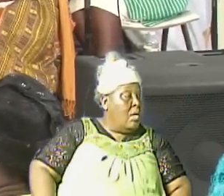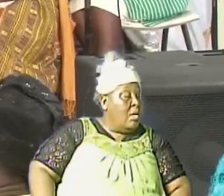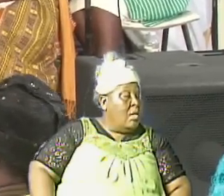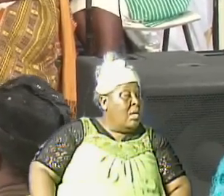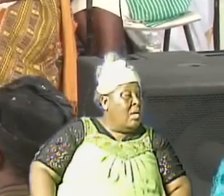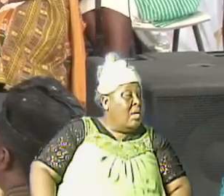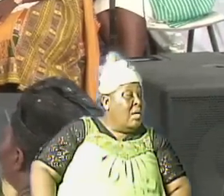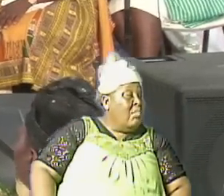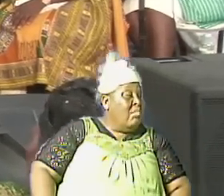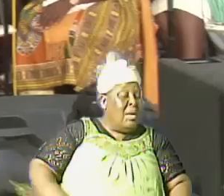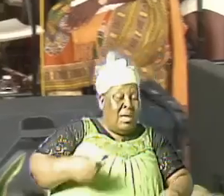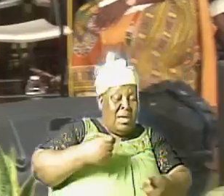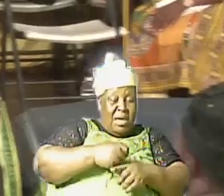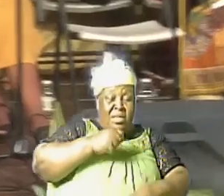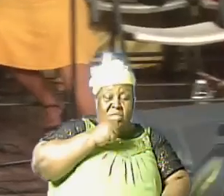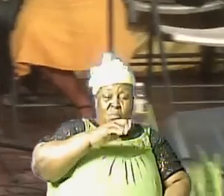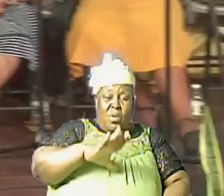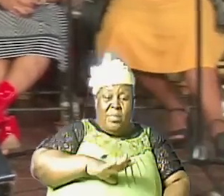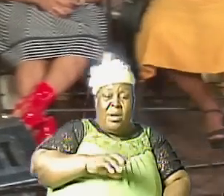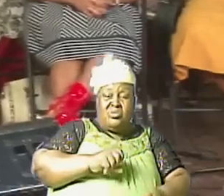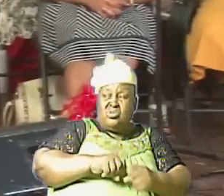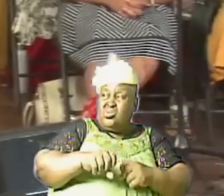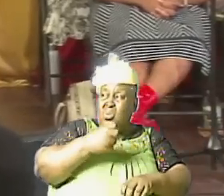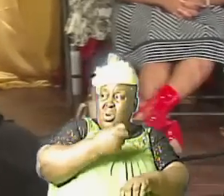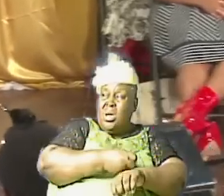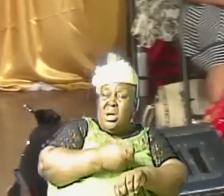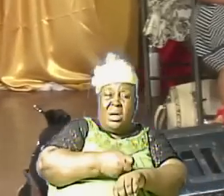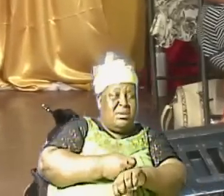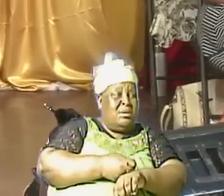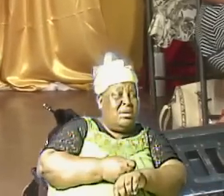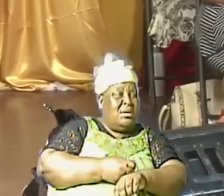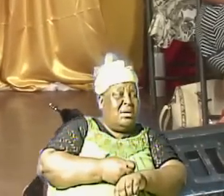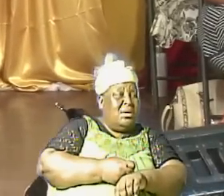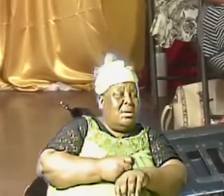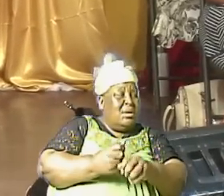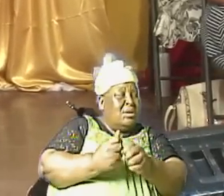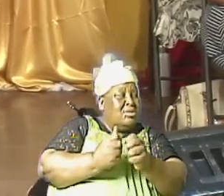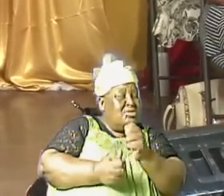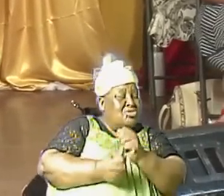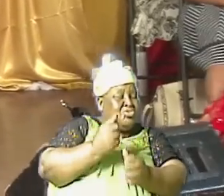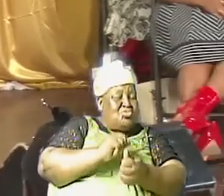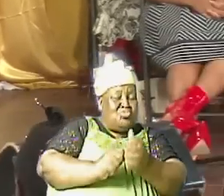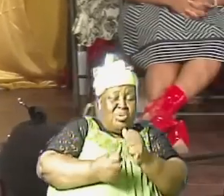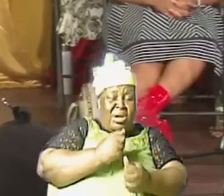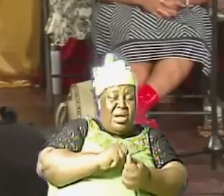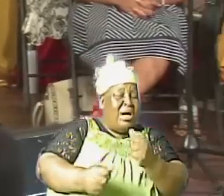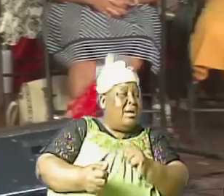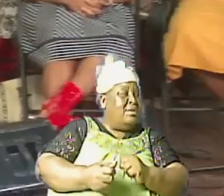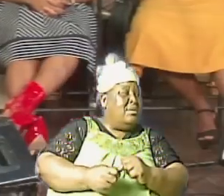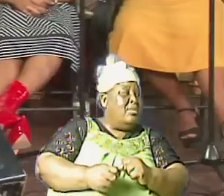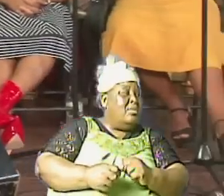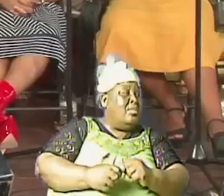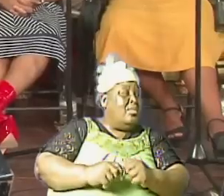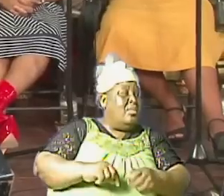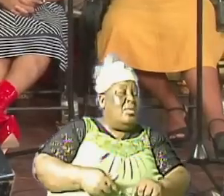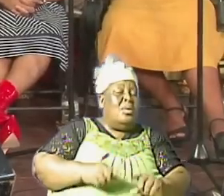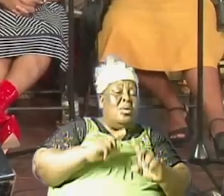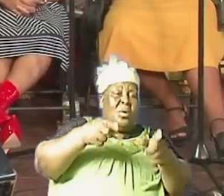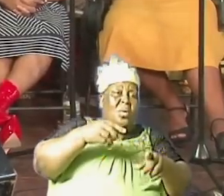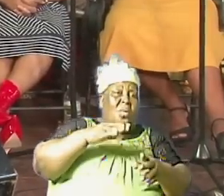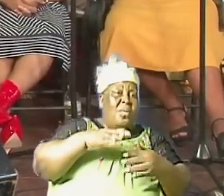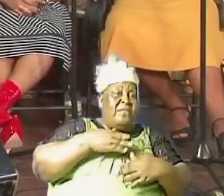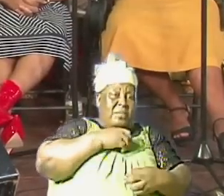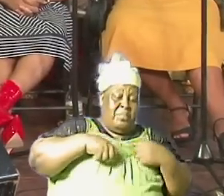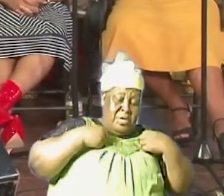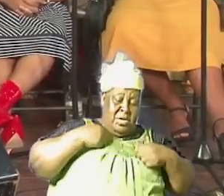Myeloma hit her so hard that it damaged her. She went to bed,